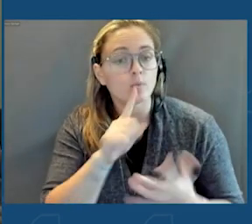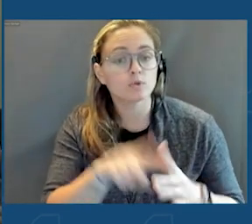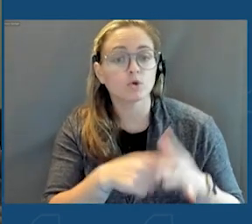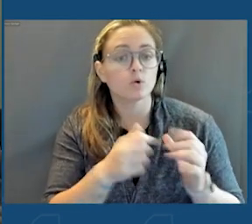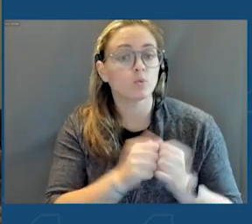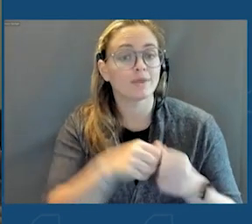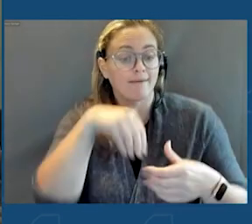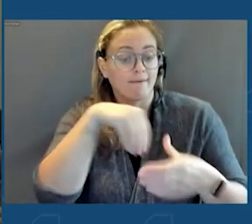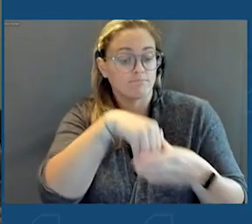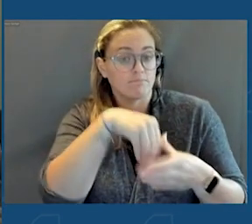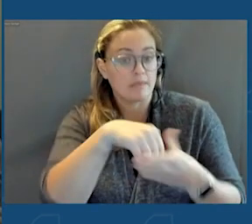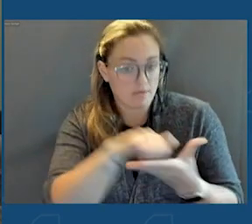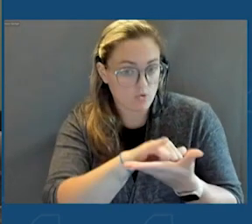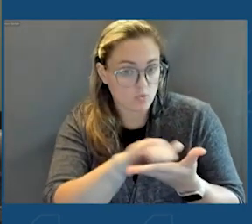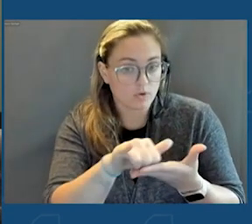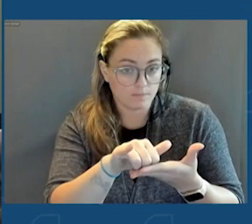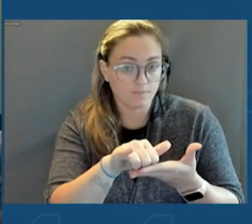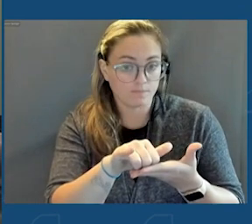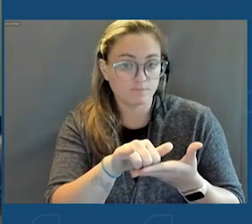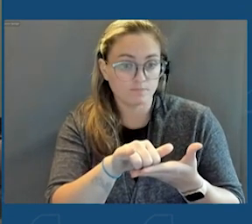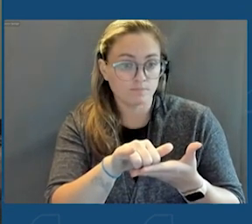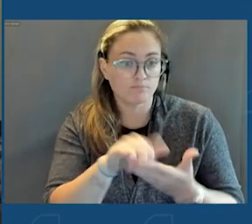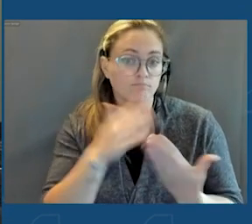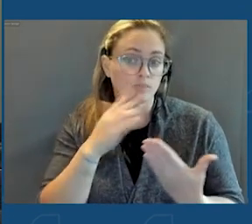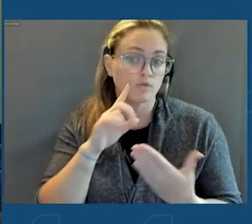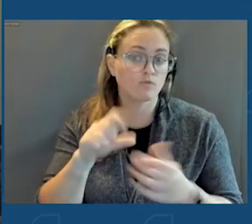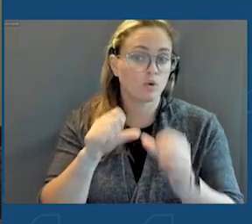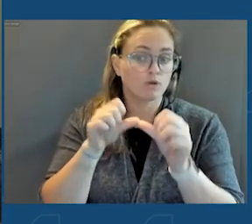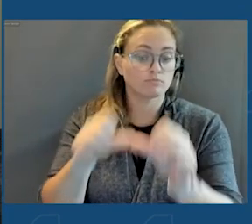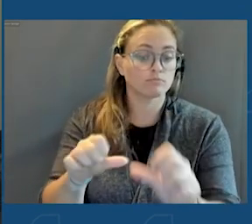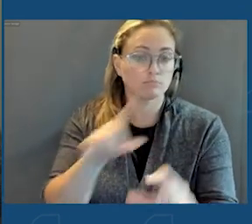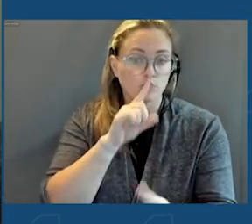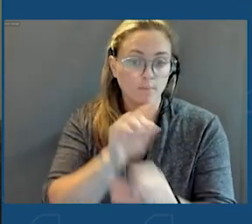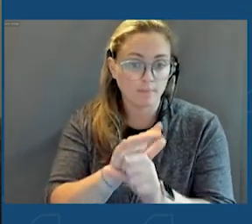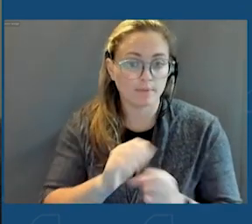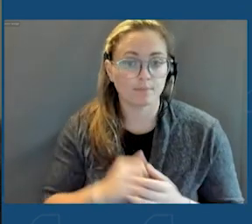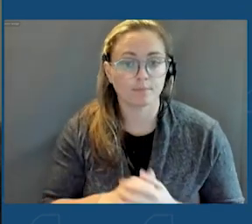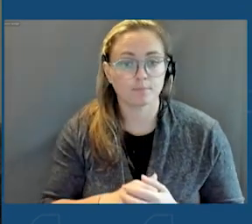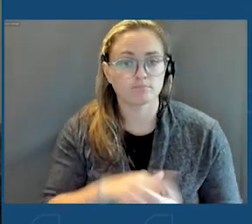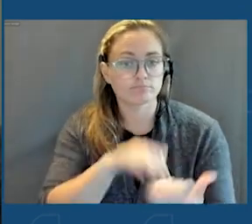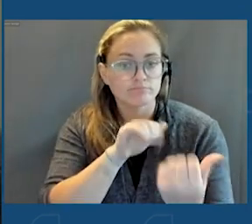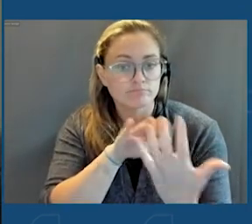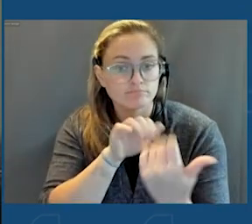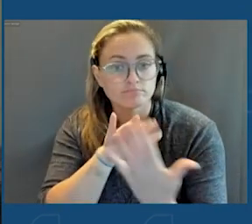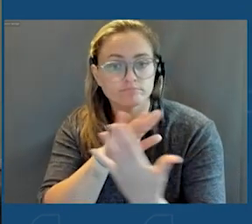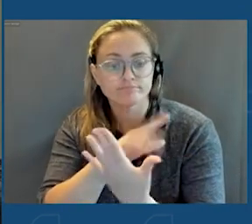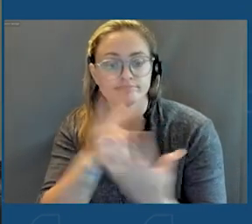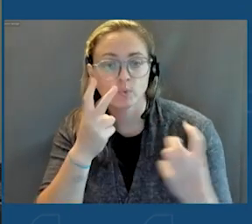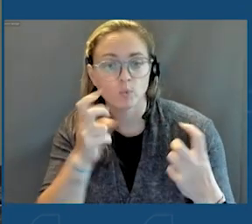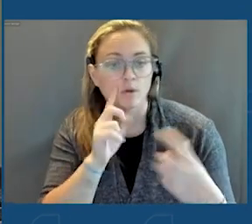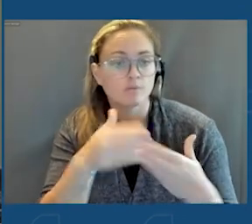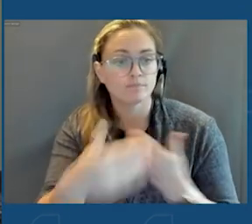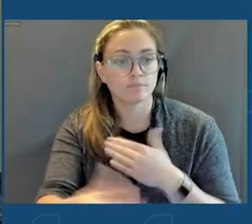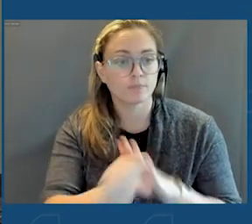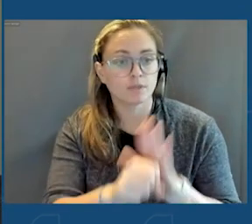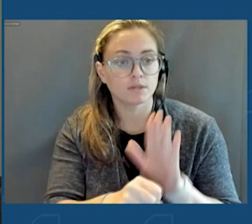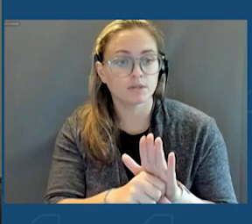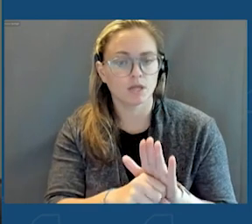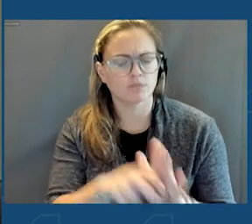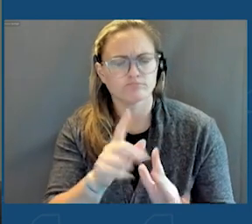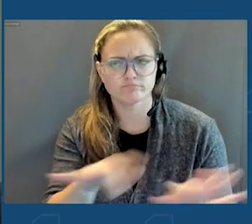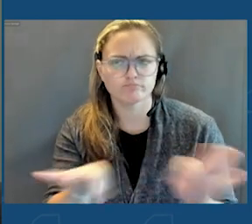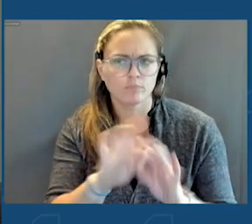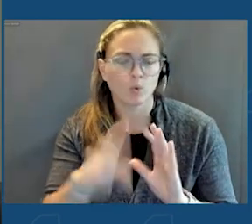York State. All right, I want to thank her for her steadfast commitment in addressing violent crime throughout the state. She played a critical role